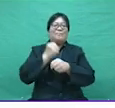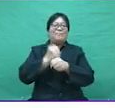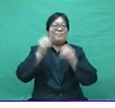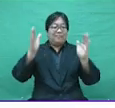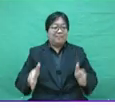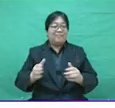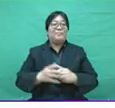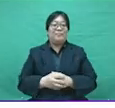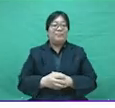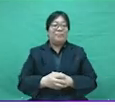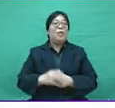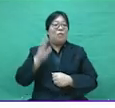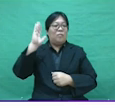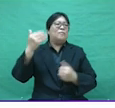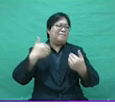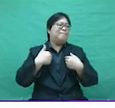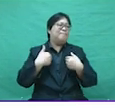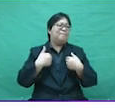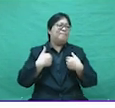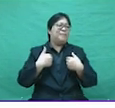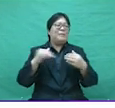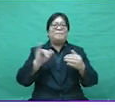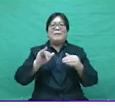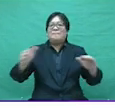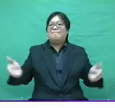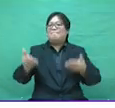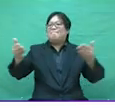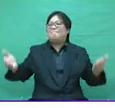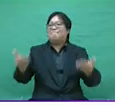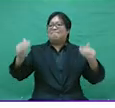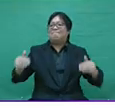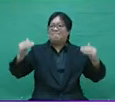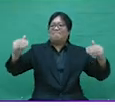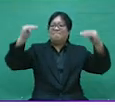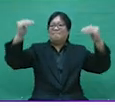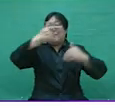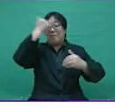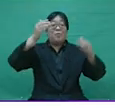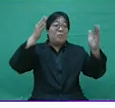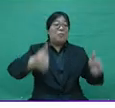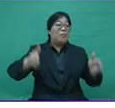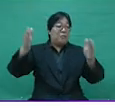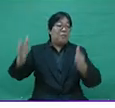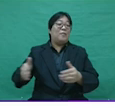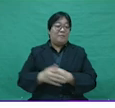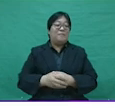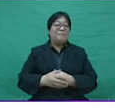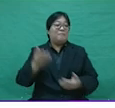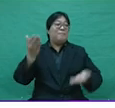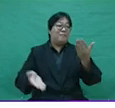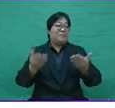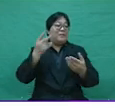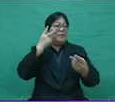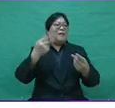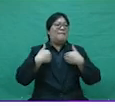workers will get a kind of a boost, because people